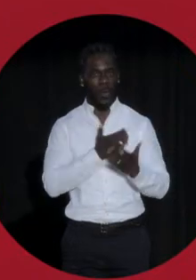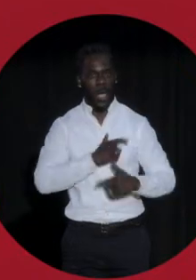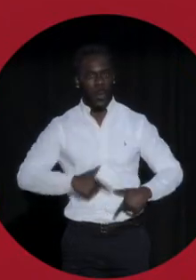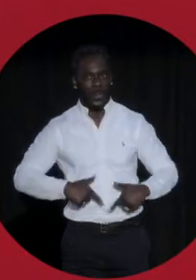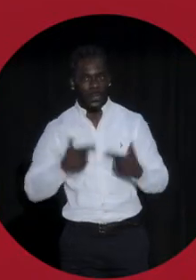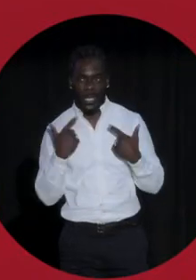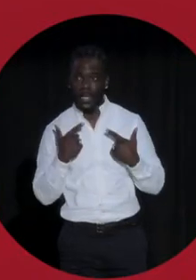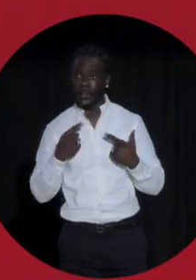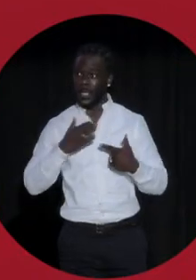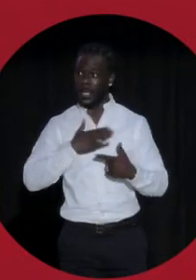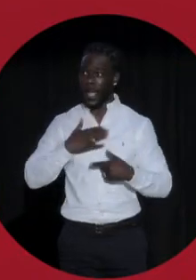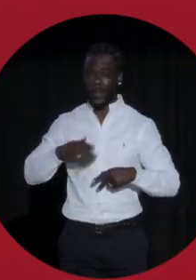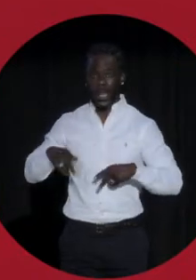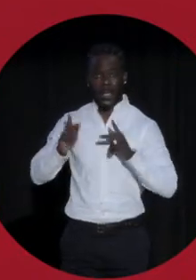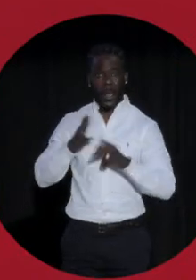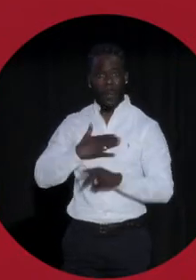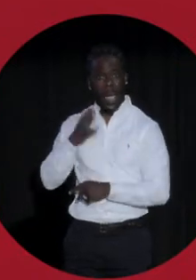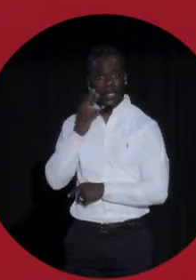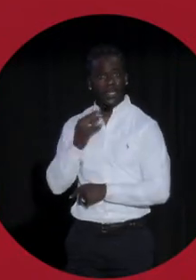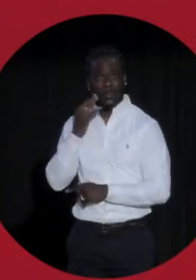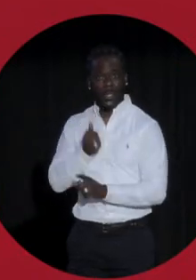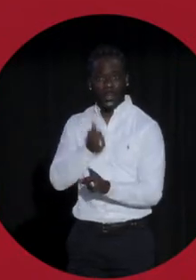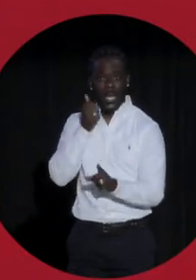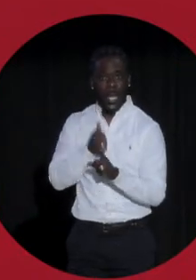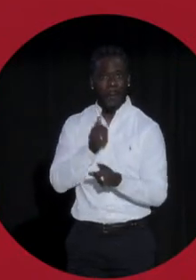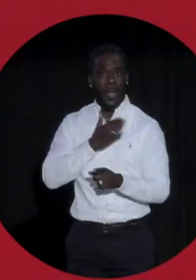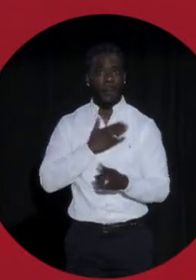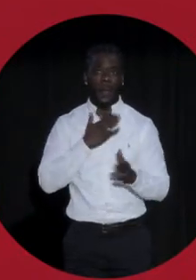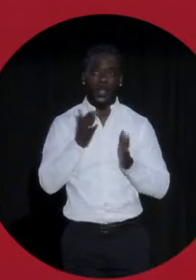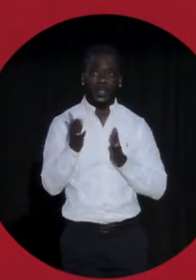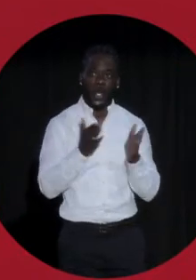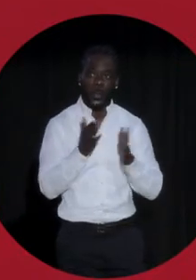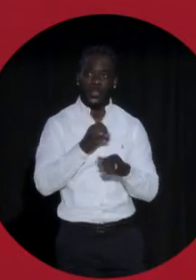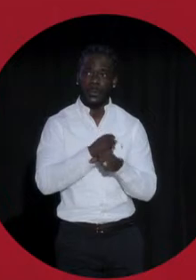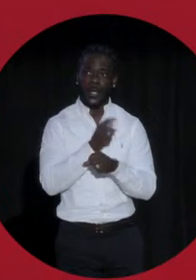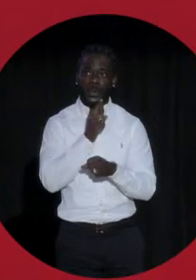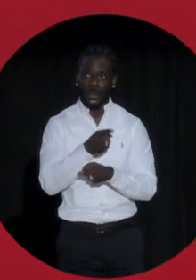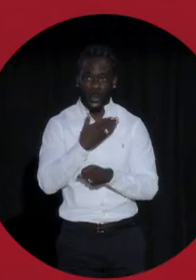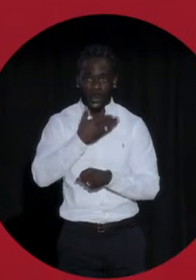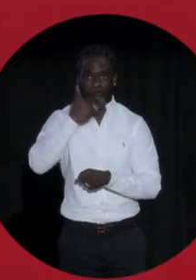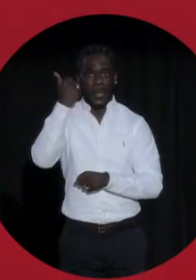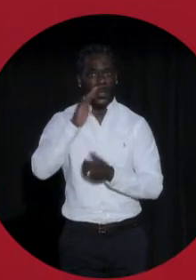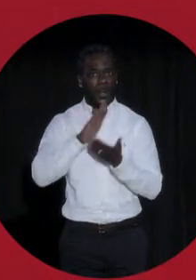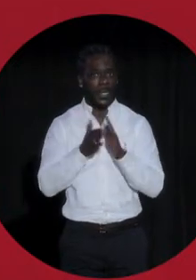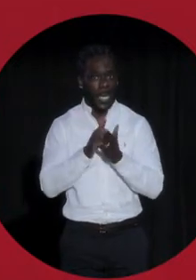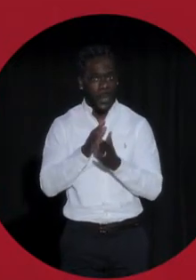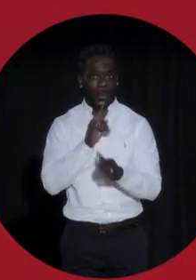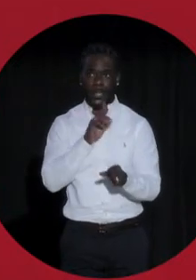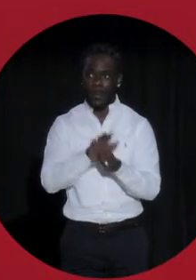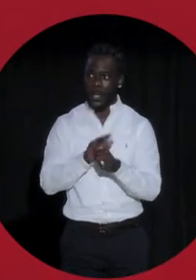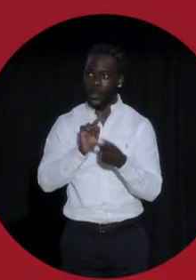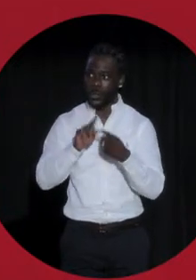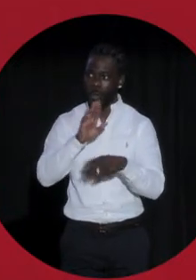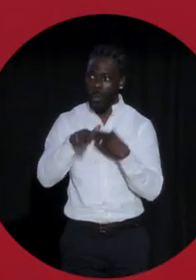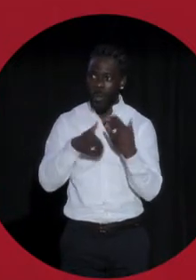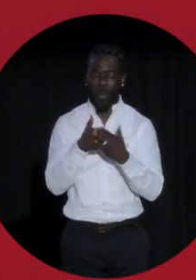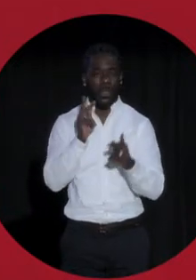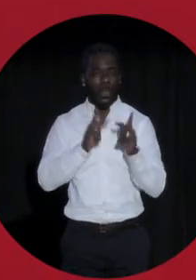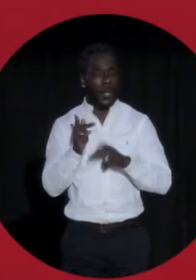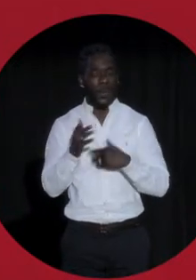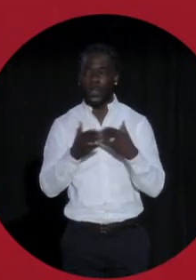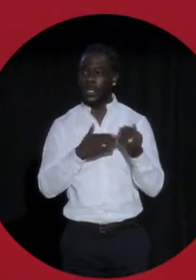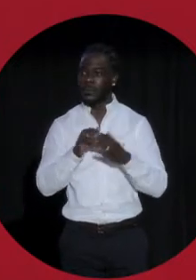I've allowed my experiences to impact my services to ensure a better county committed to all people, no matter